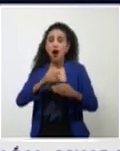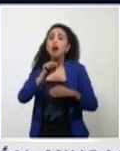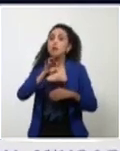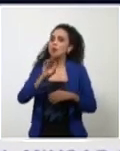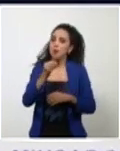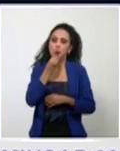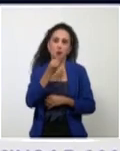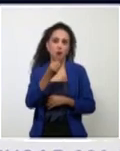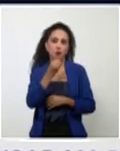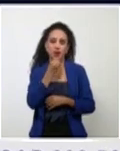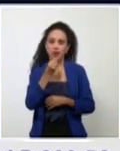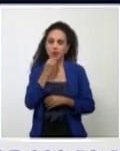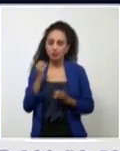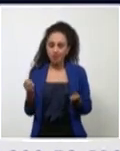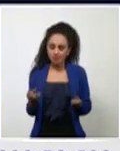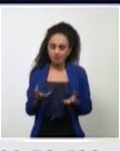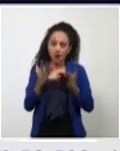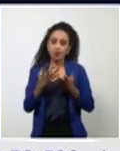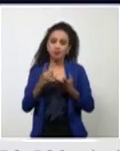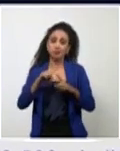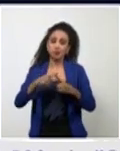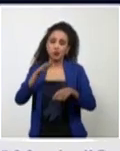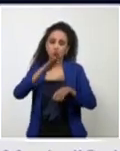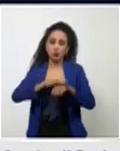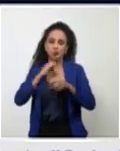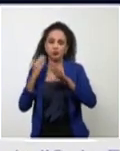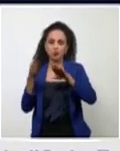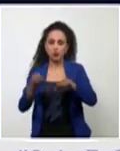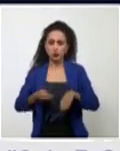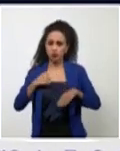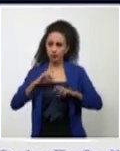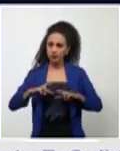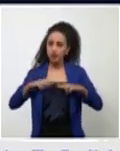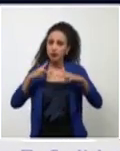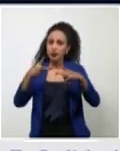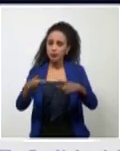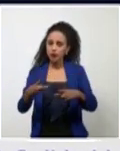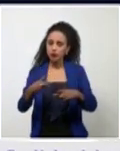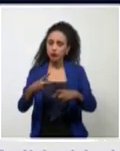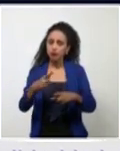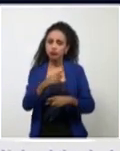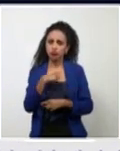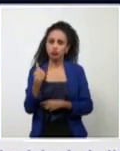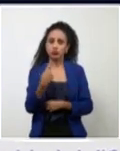she died. We reiterate our condolences in relation to the death